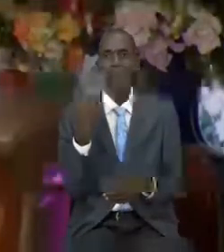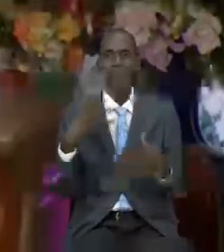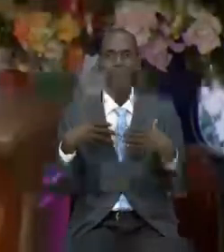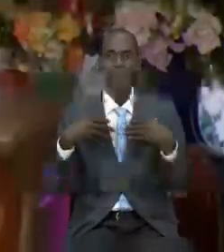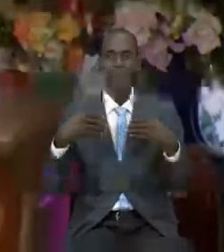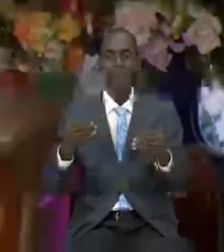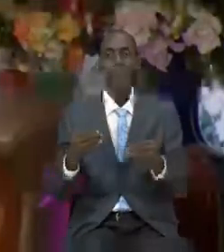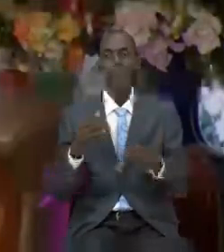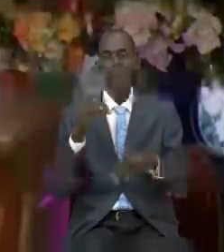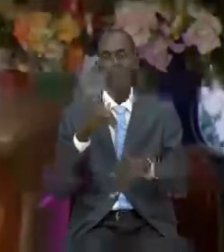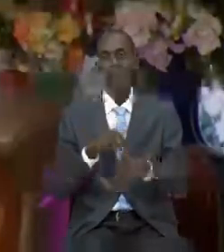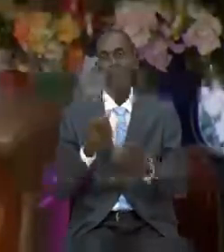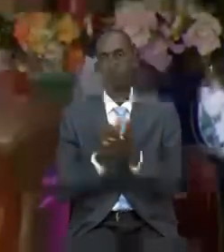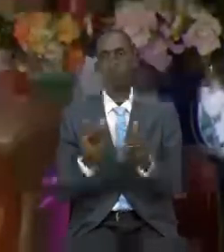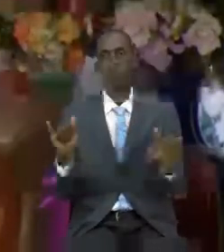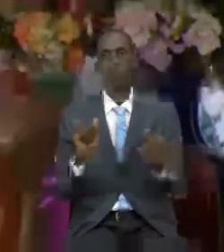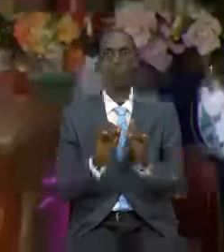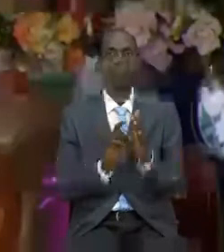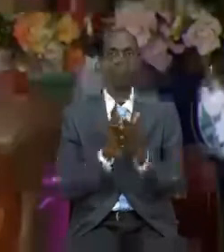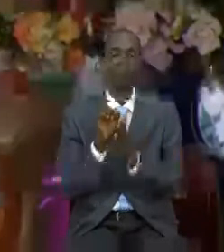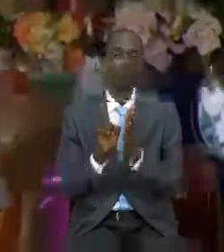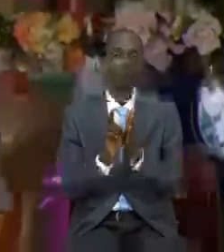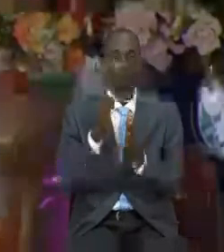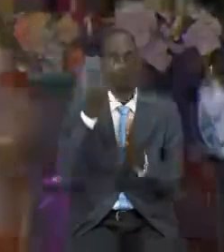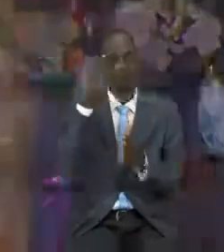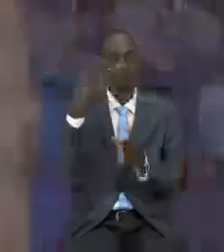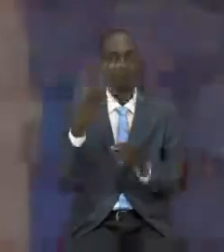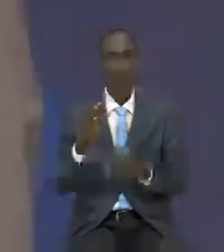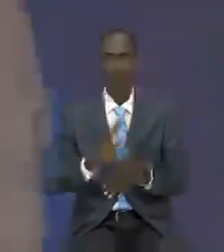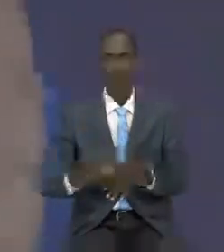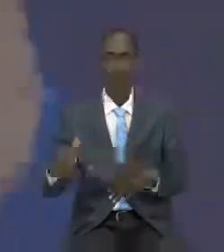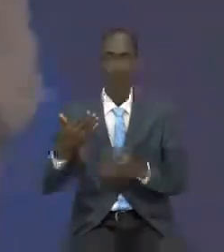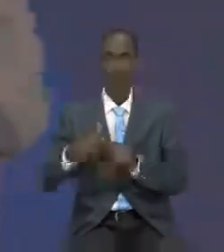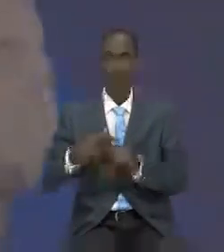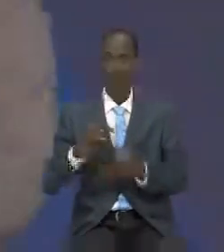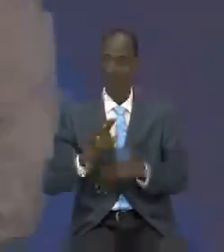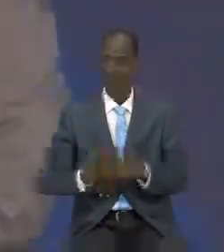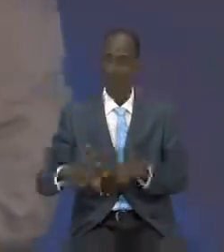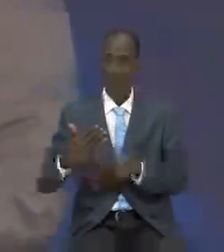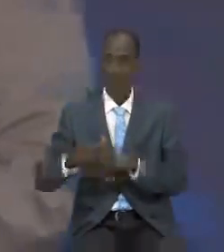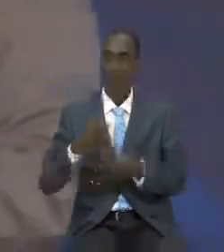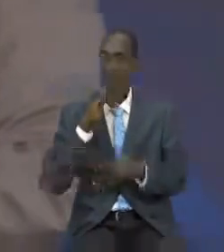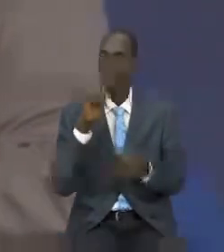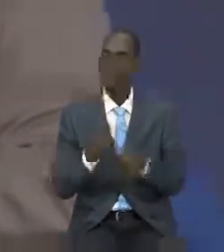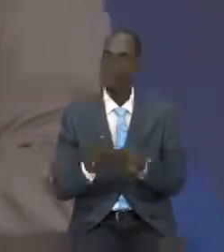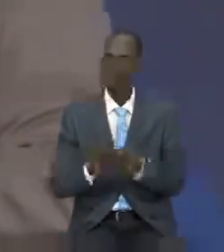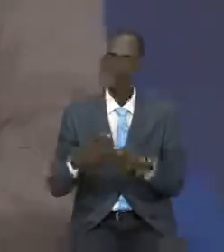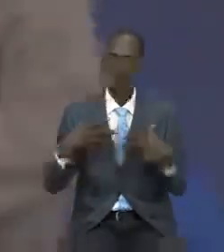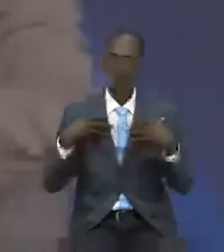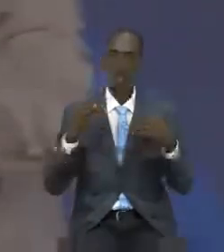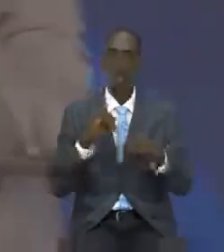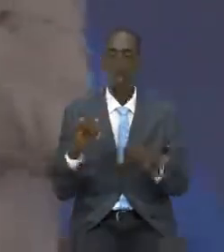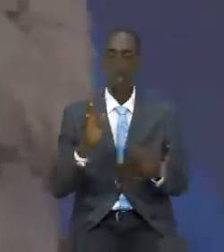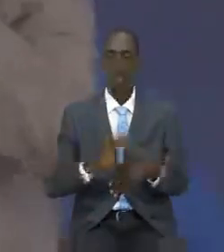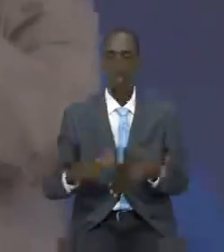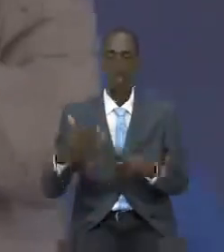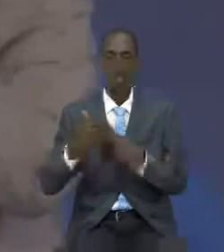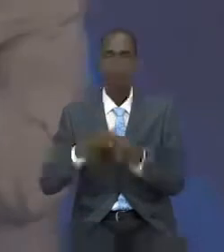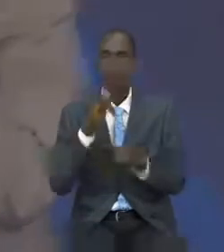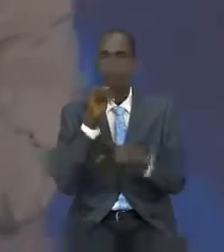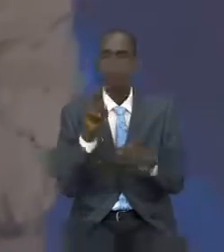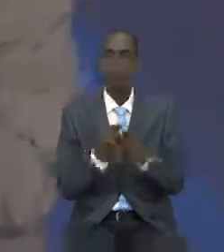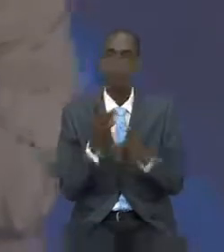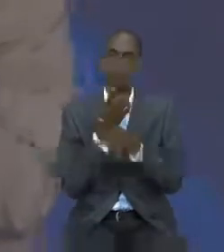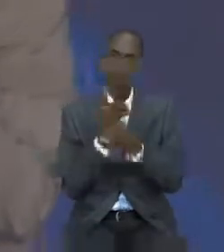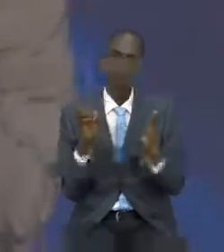the children's bread. The children's bread is also healing. The children's bread is also deliverance.